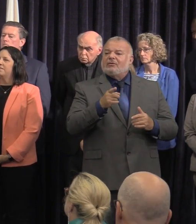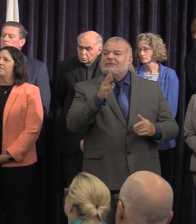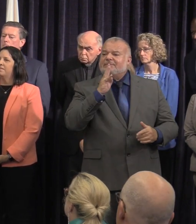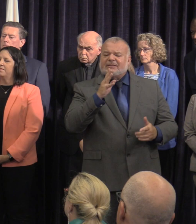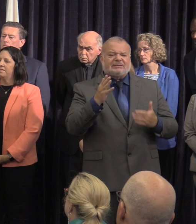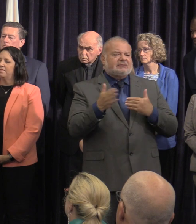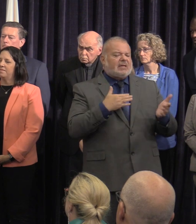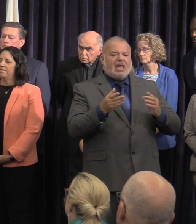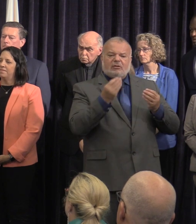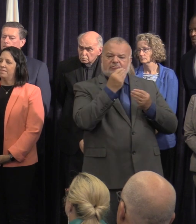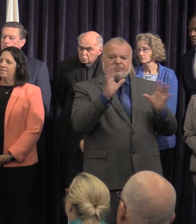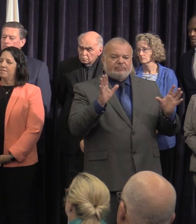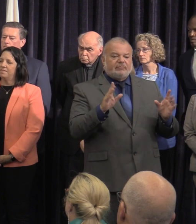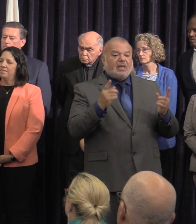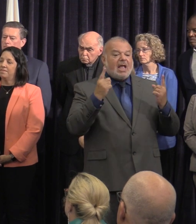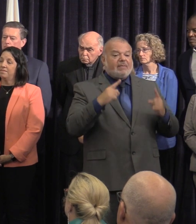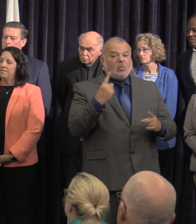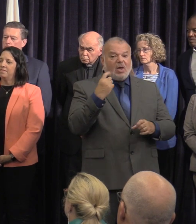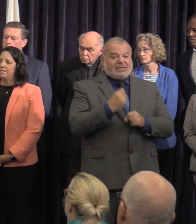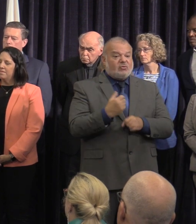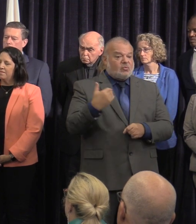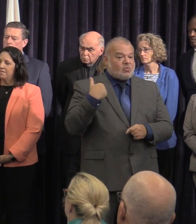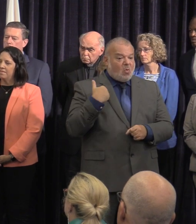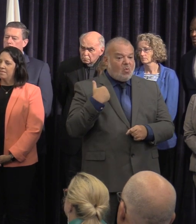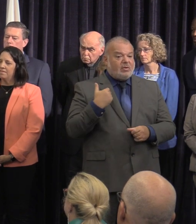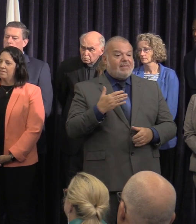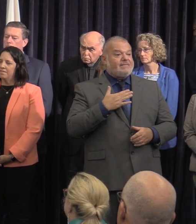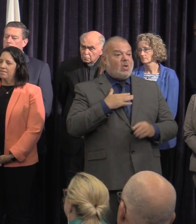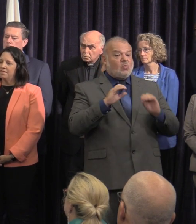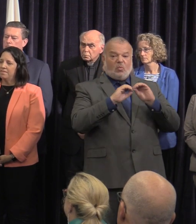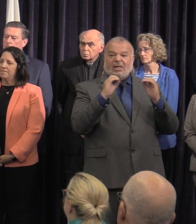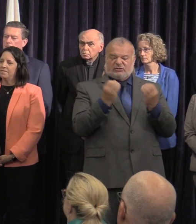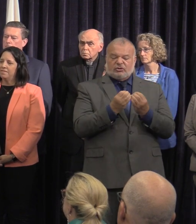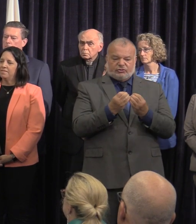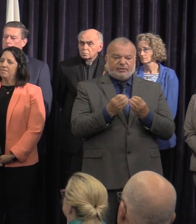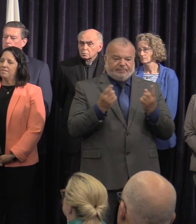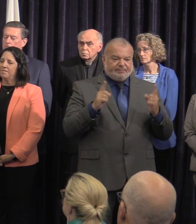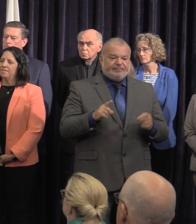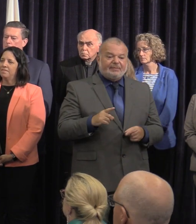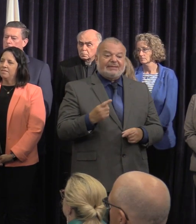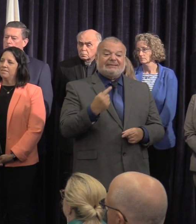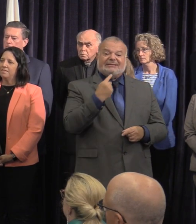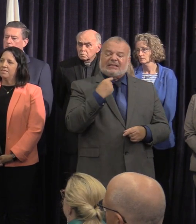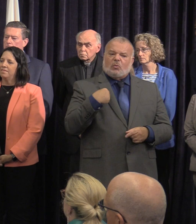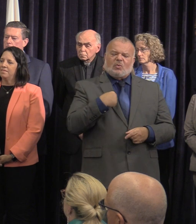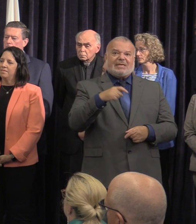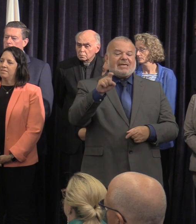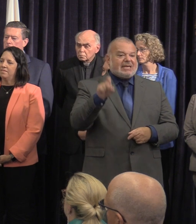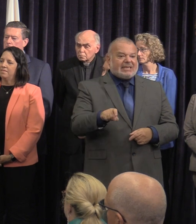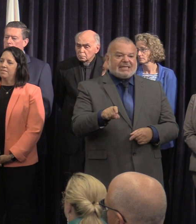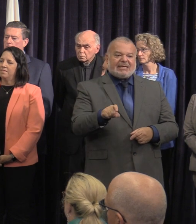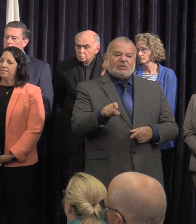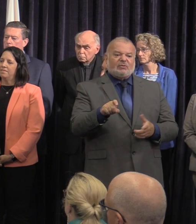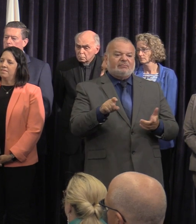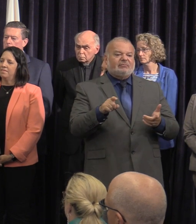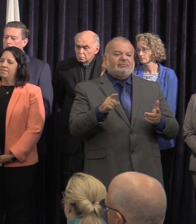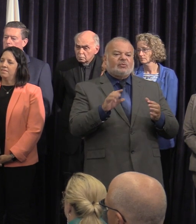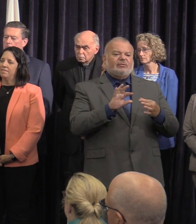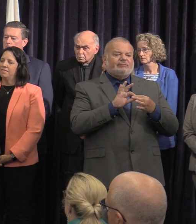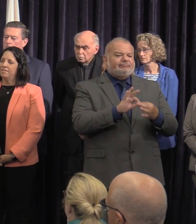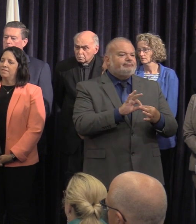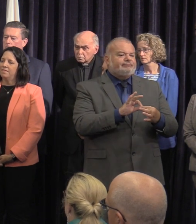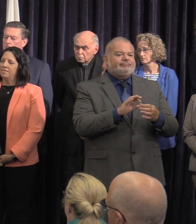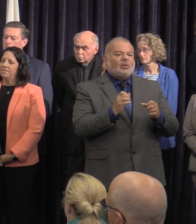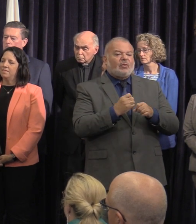year ago, Father Bill stepped up to help lead the sheltering operations at Joint Base Cape Cod to support